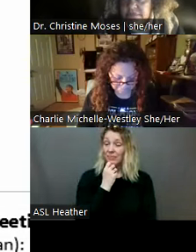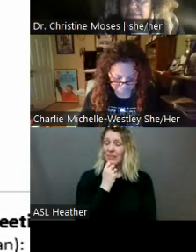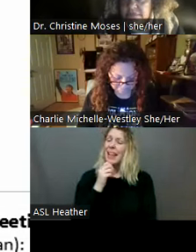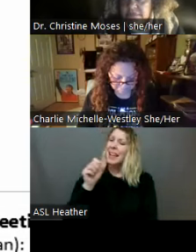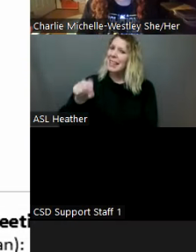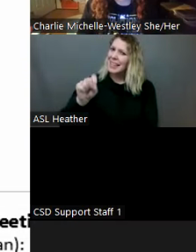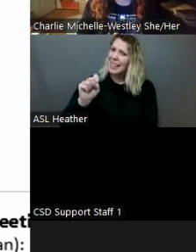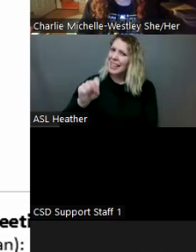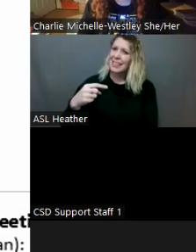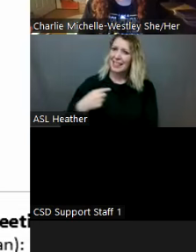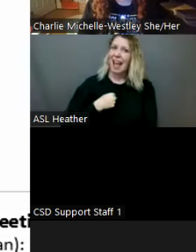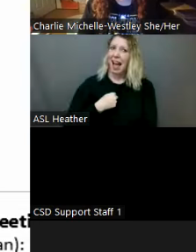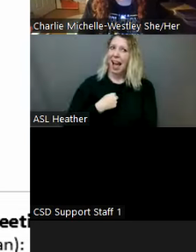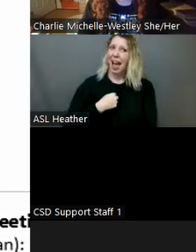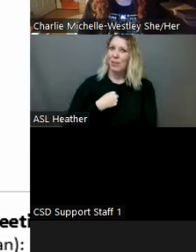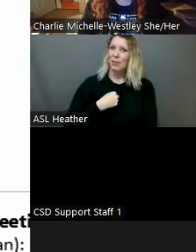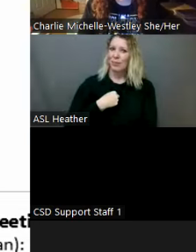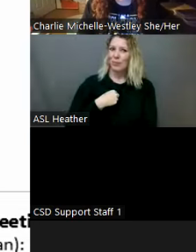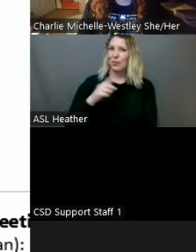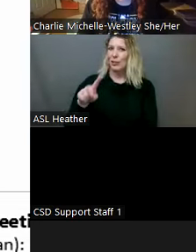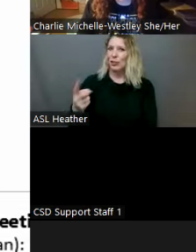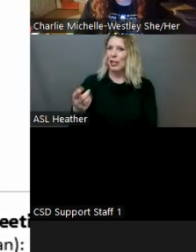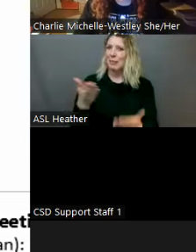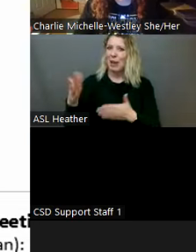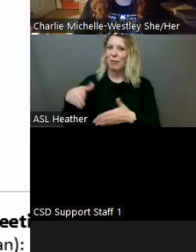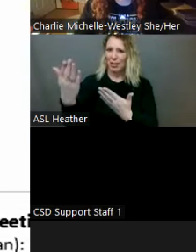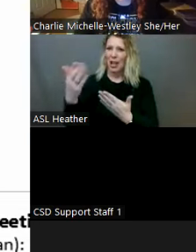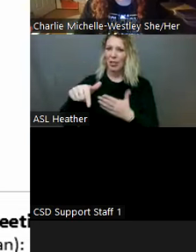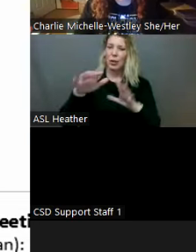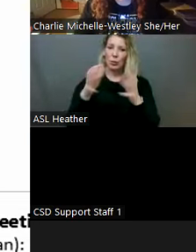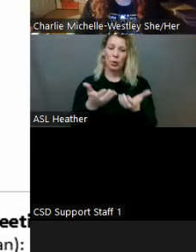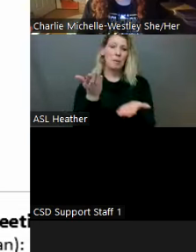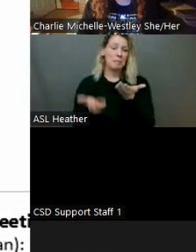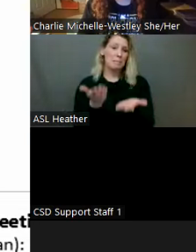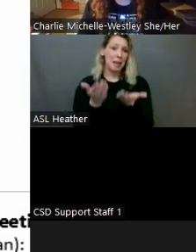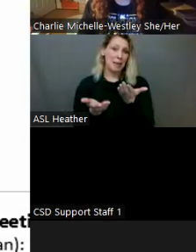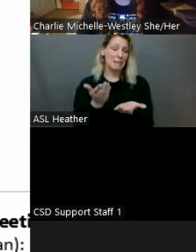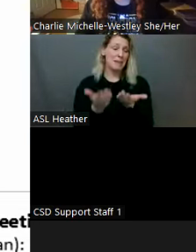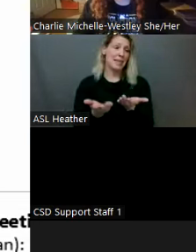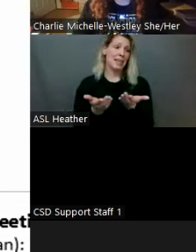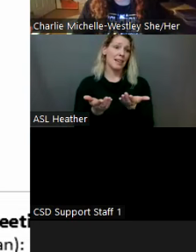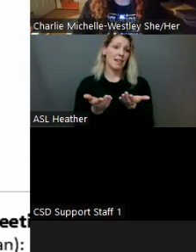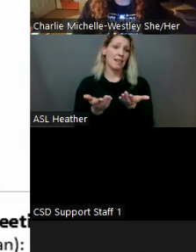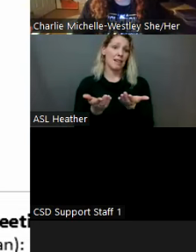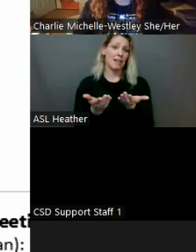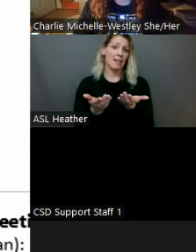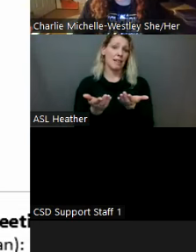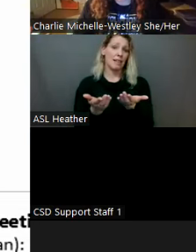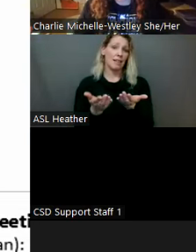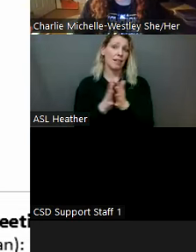Yes, I was just gonna make a suggestion for the group that maybe and